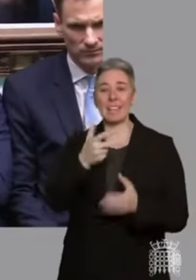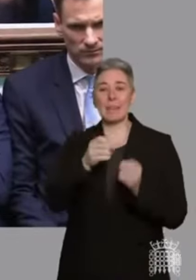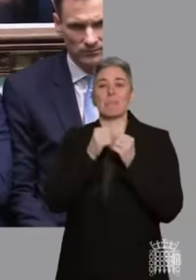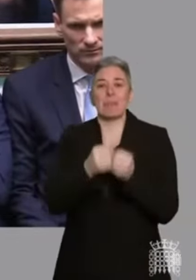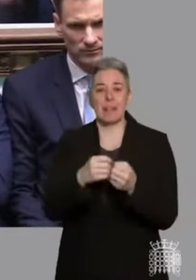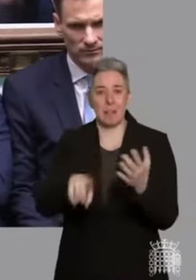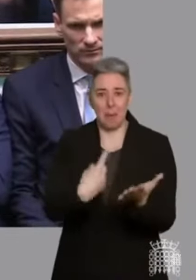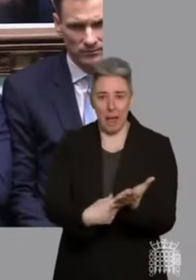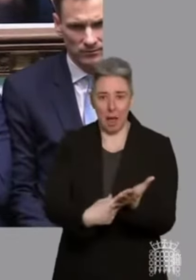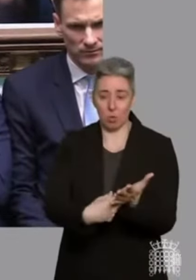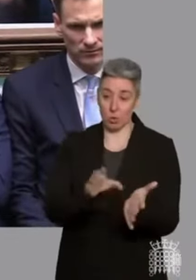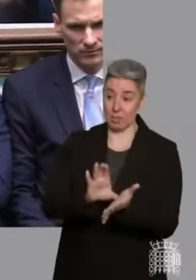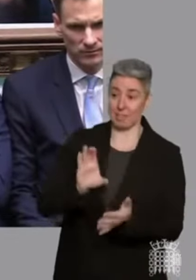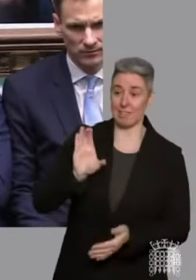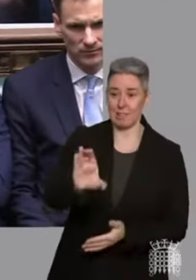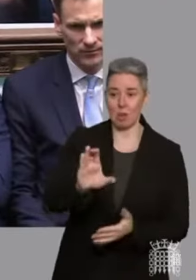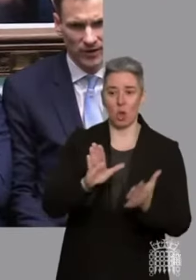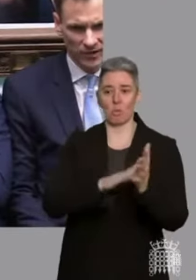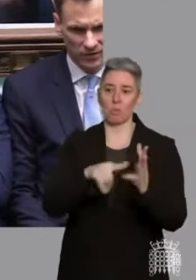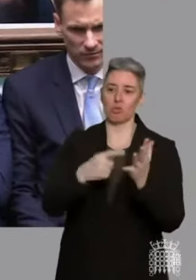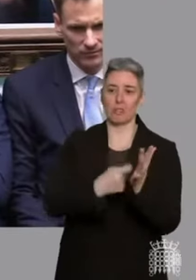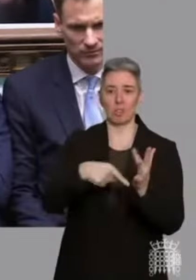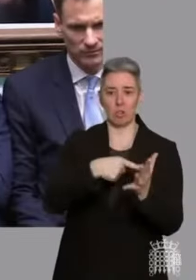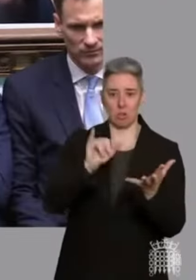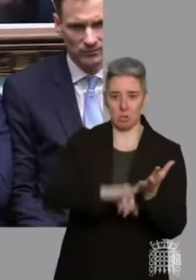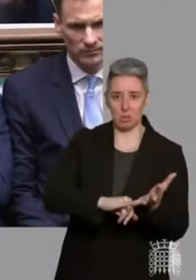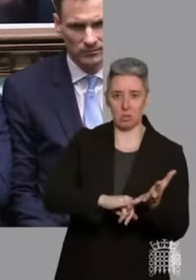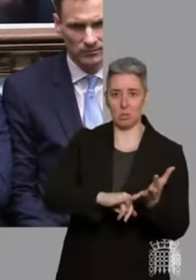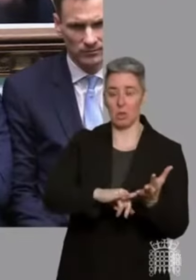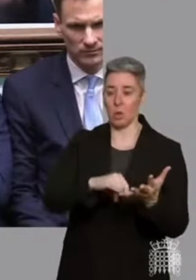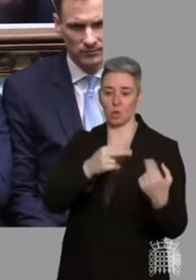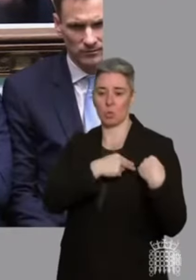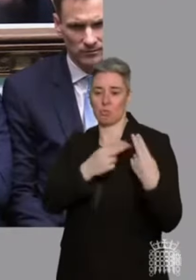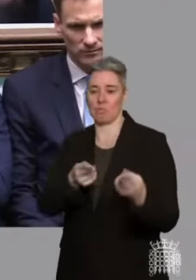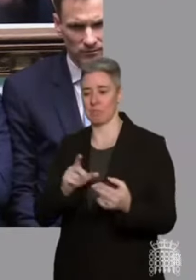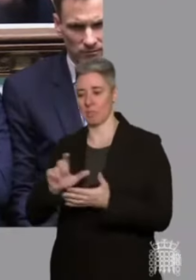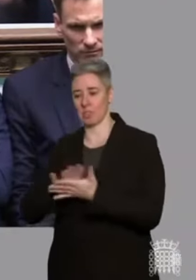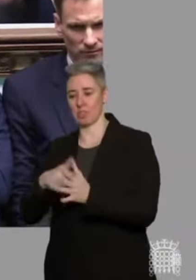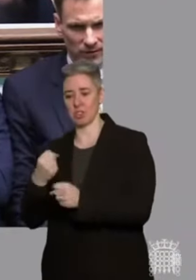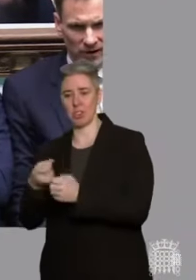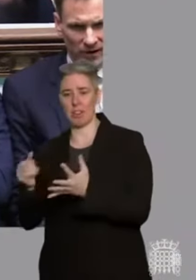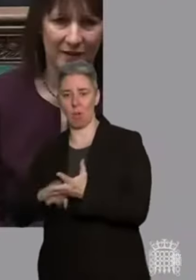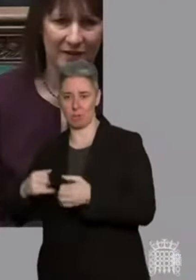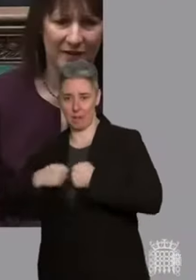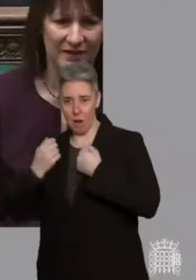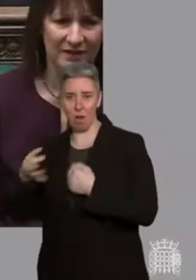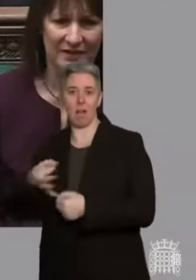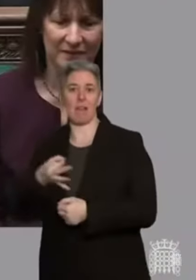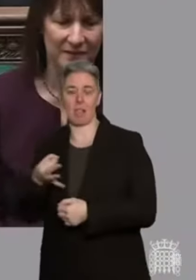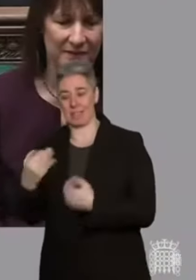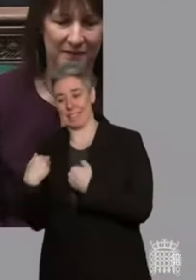This is an immoral surrender, so North London lawyers can boast at their dinner parties.